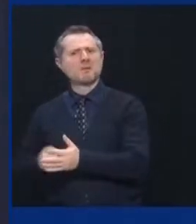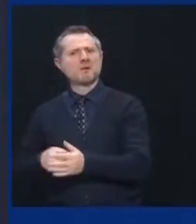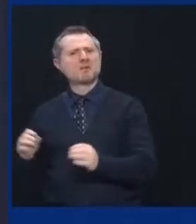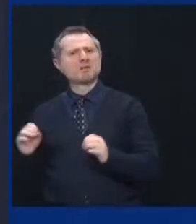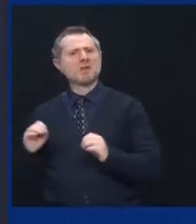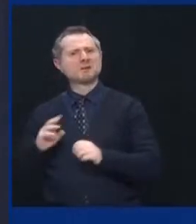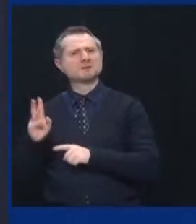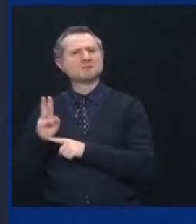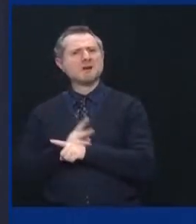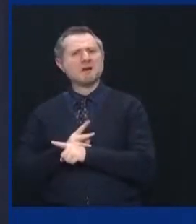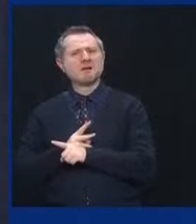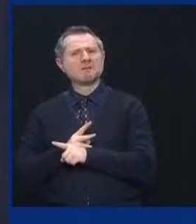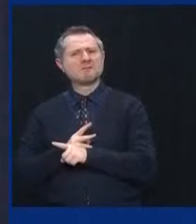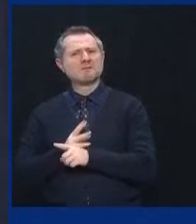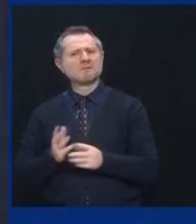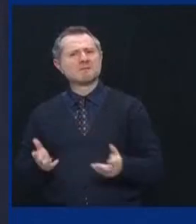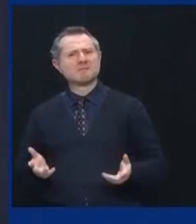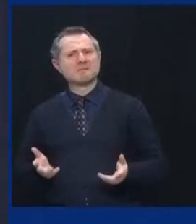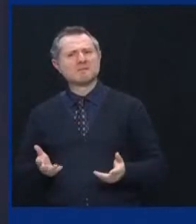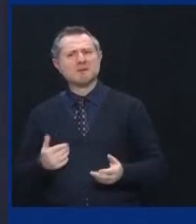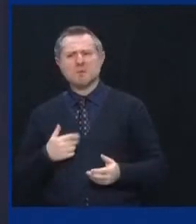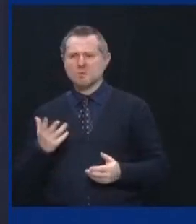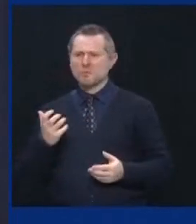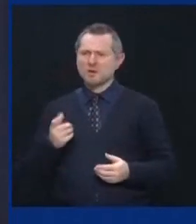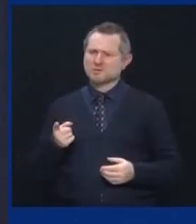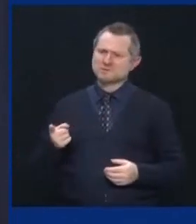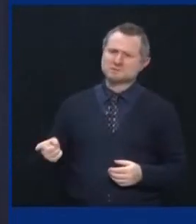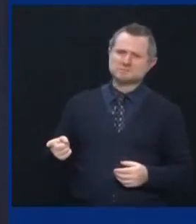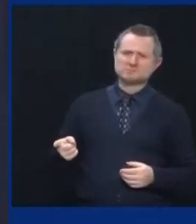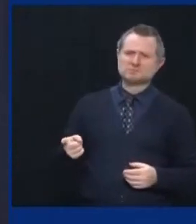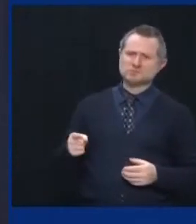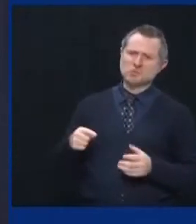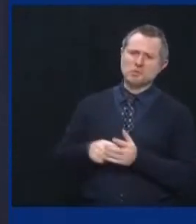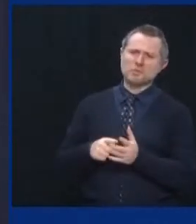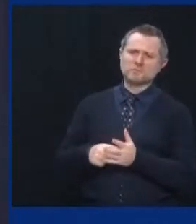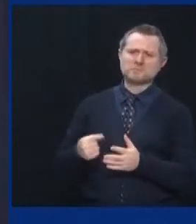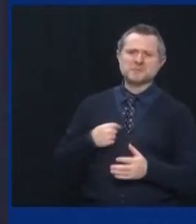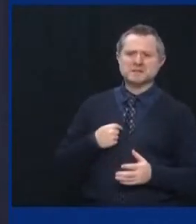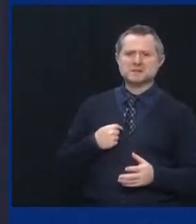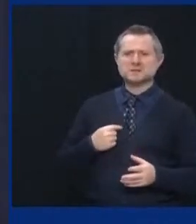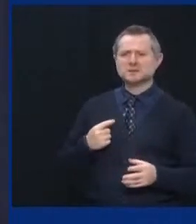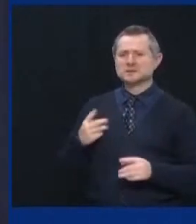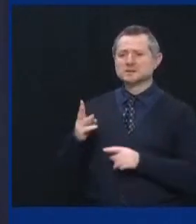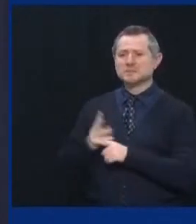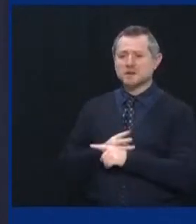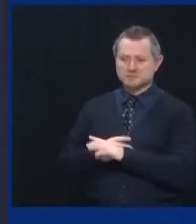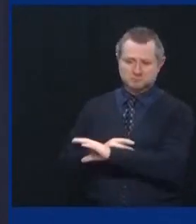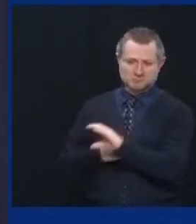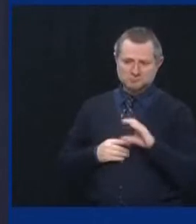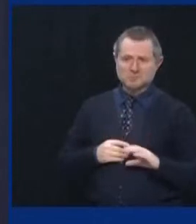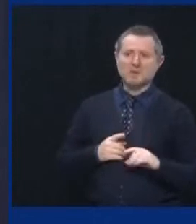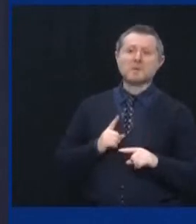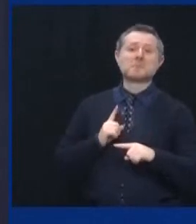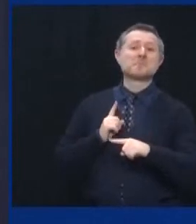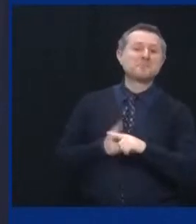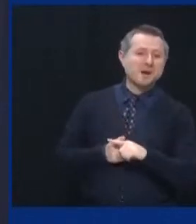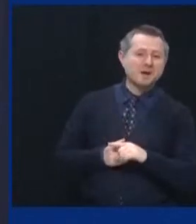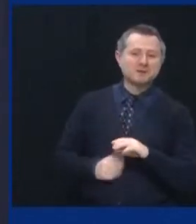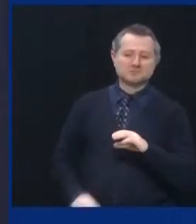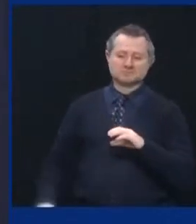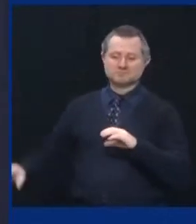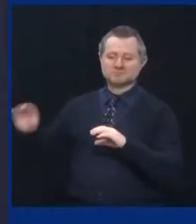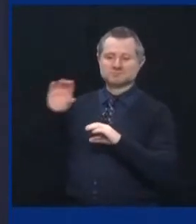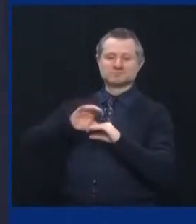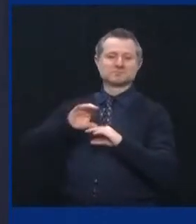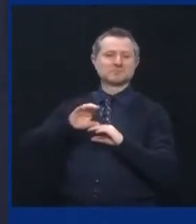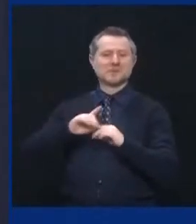months, I want the tenant to pay 6 months back rent and a penalty